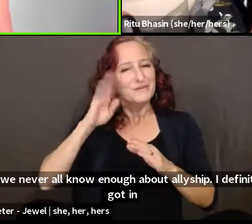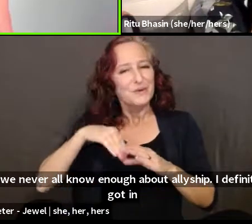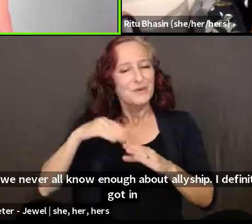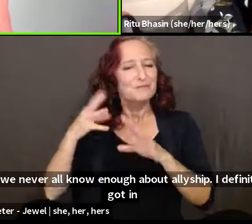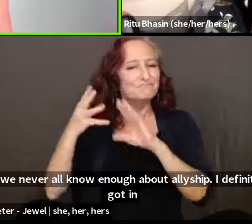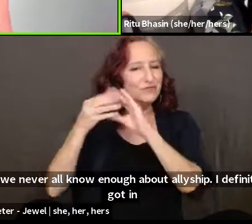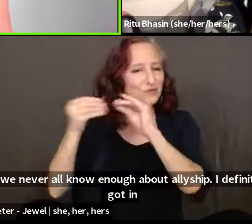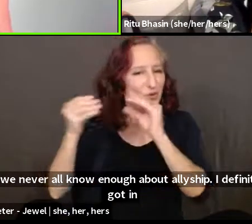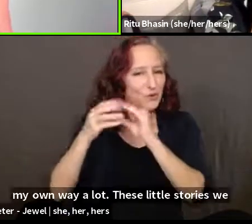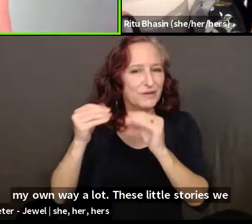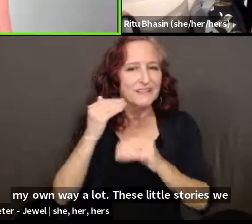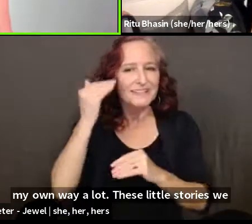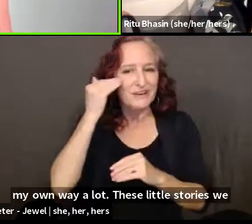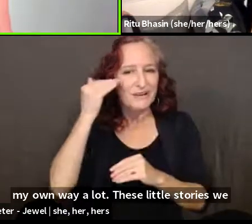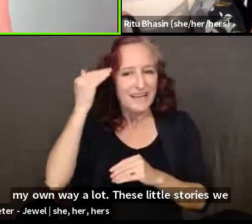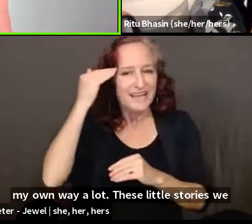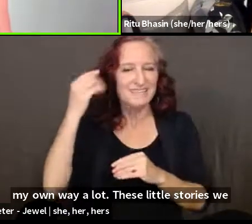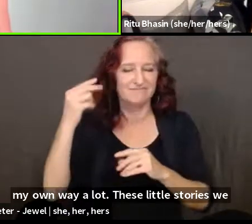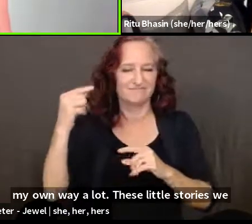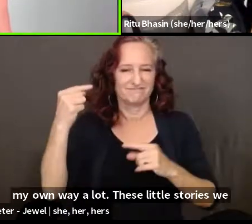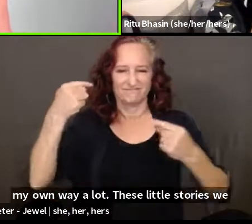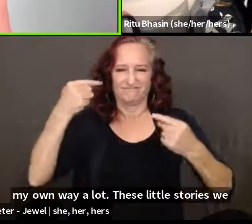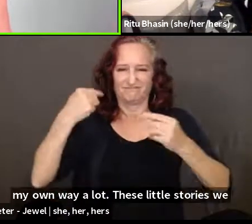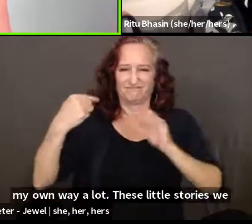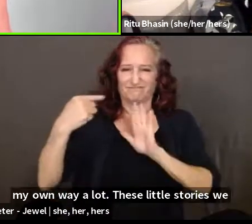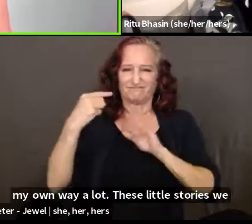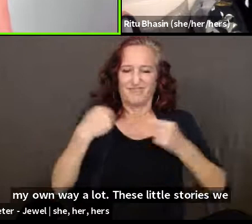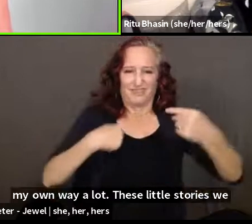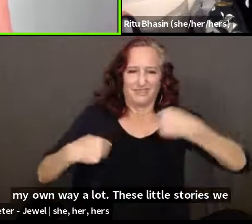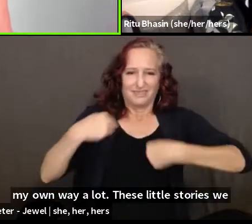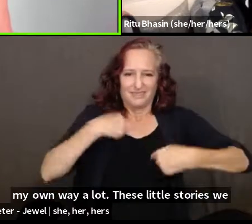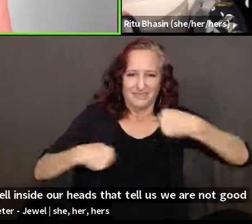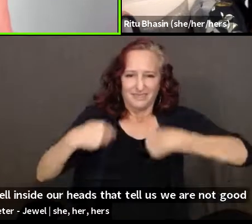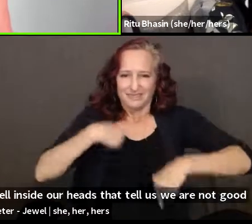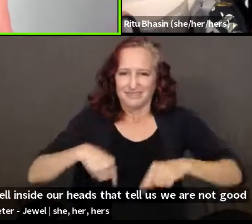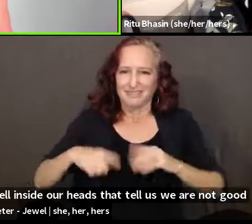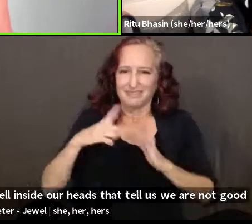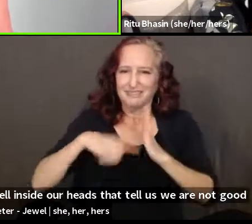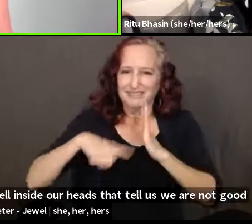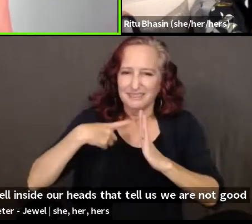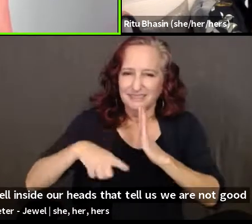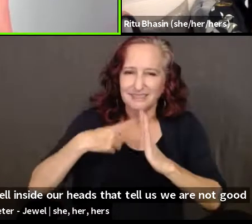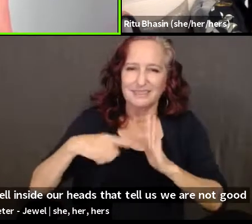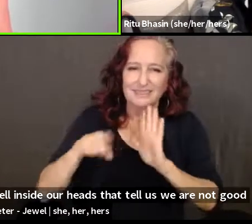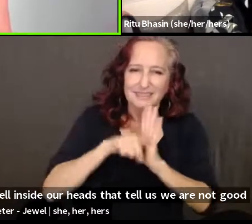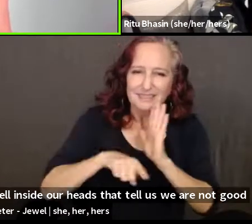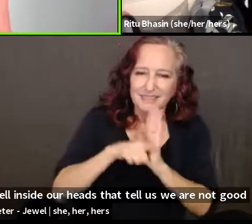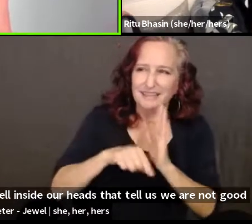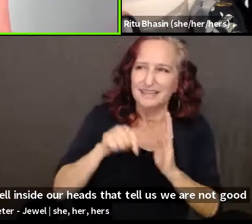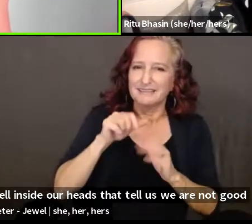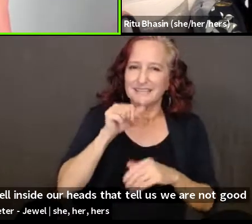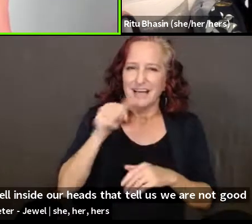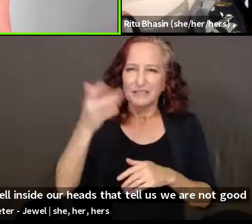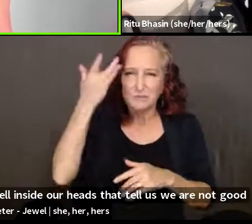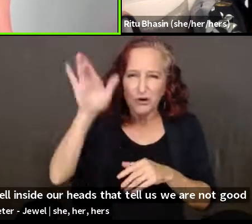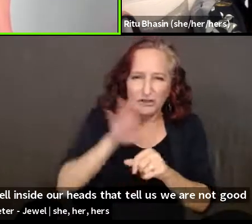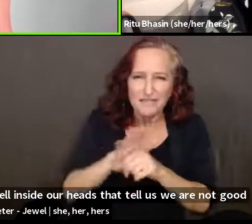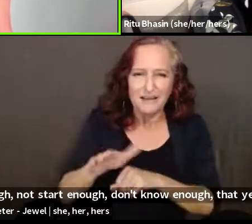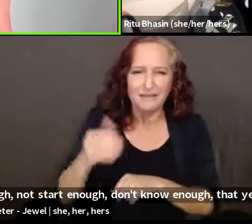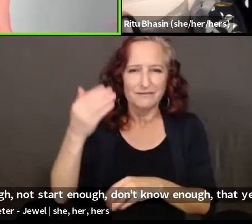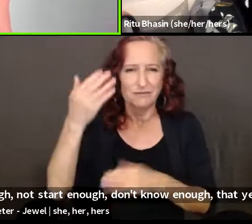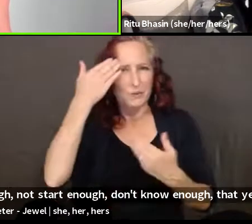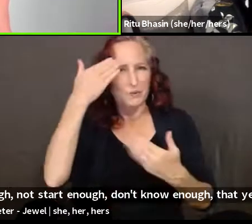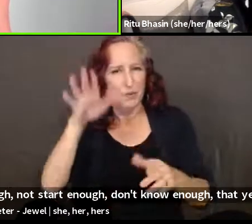tell us that we're not good enough, that we're not smart enough, that we don't know enough, that, yeah. And then on top of that,